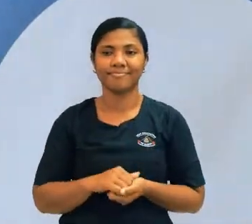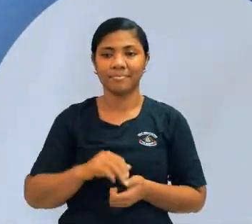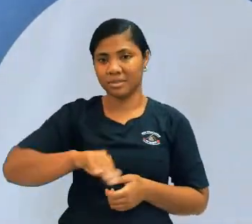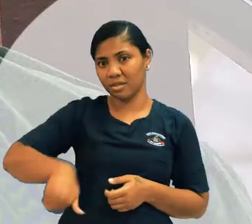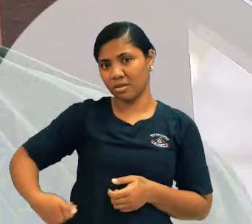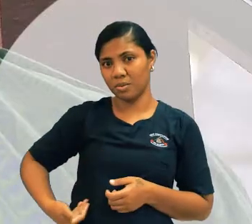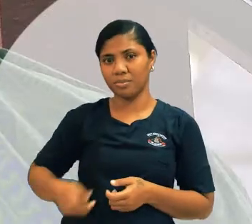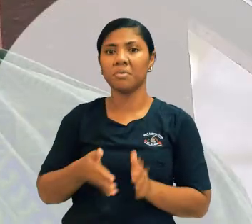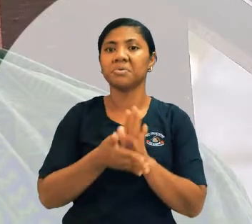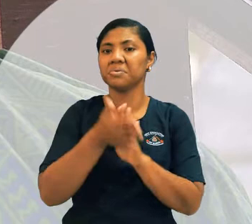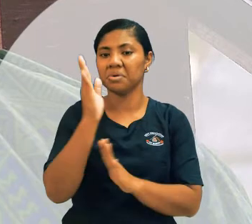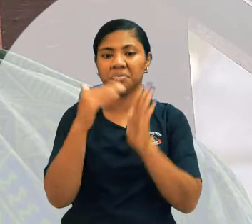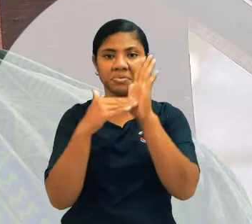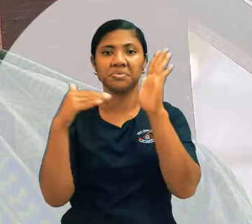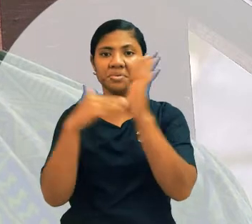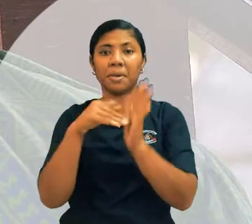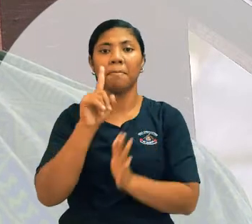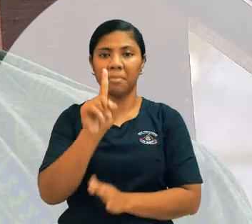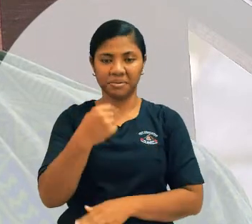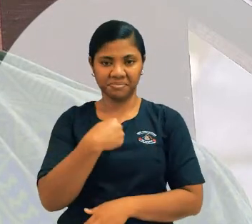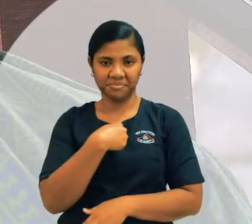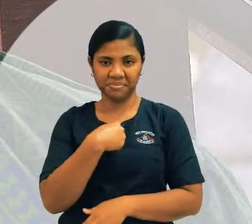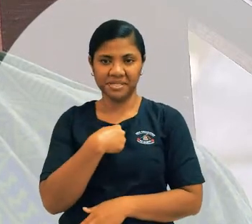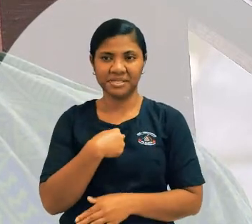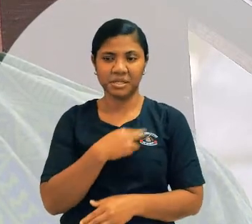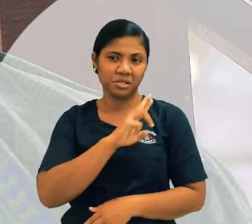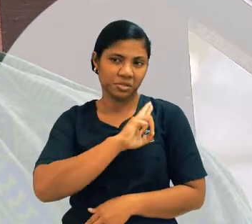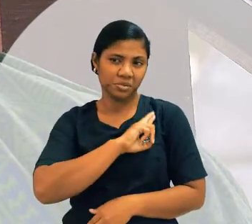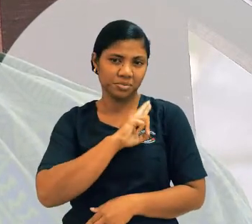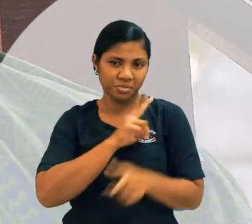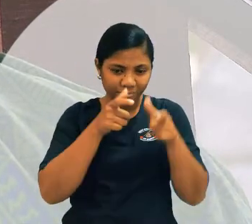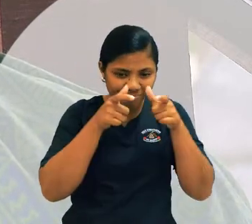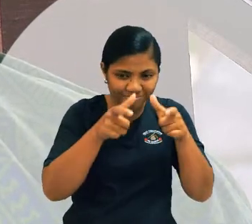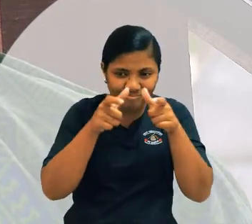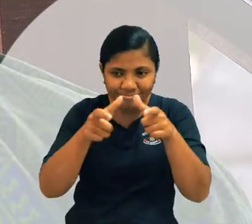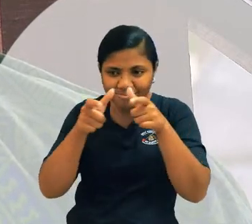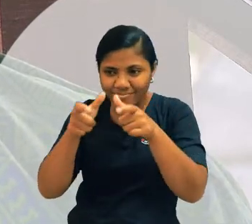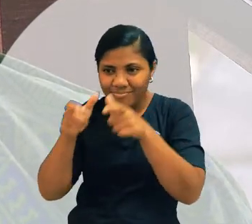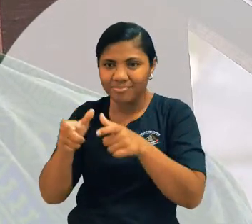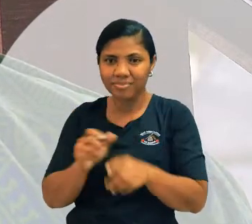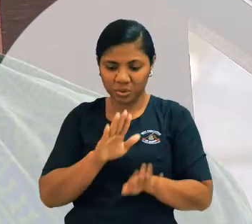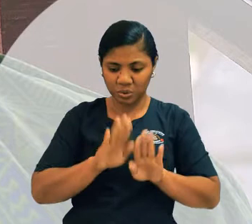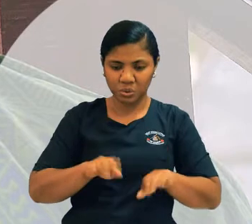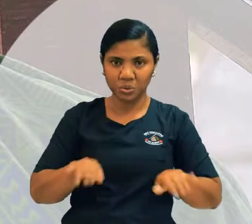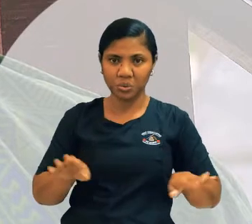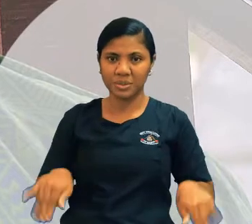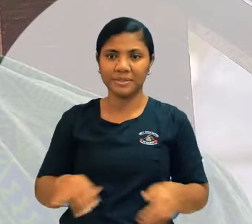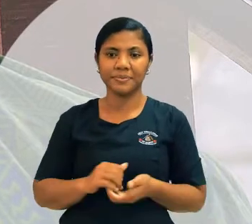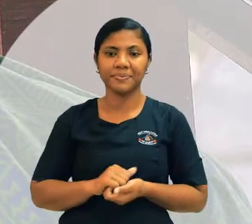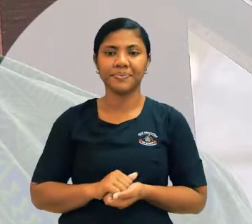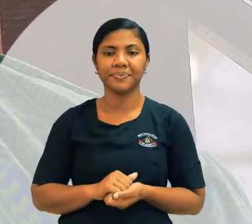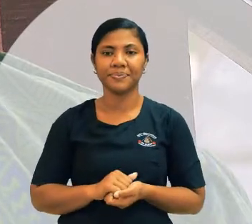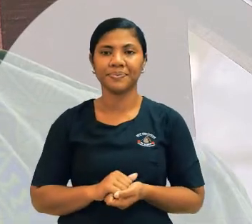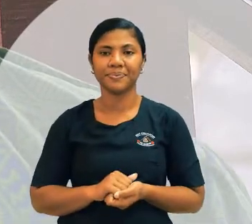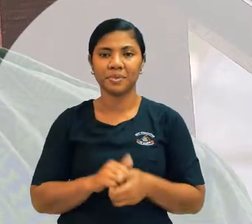wha'a mai. Ia wa tele a fianga wa iai nei wa a fia i male si si o manga i tu tono si o tātou atunu i ai wha pēle